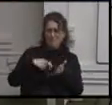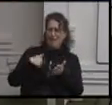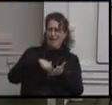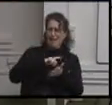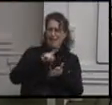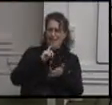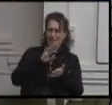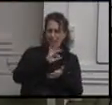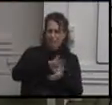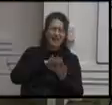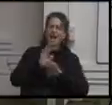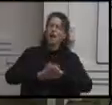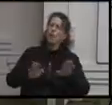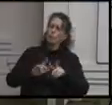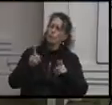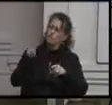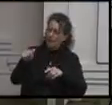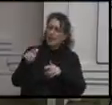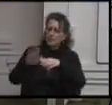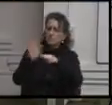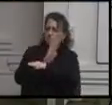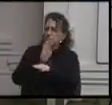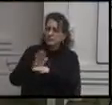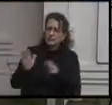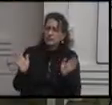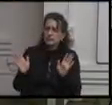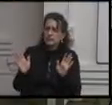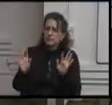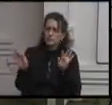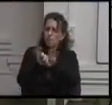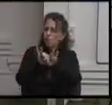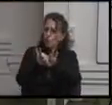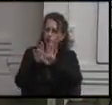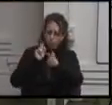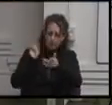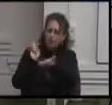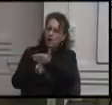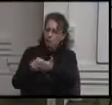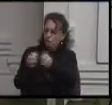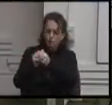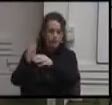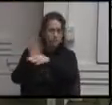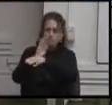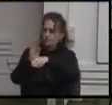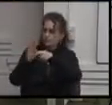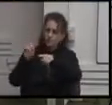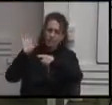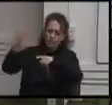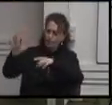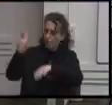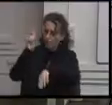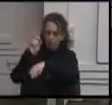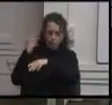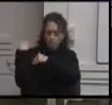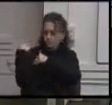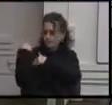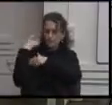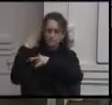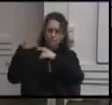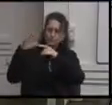So. It's a real business, and it's something that's been going on for years. But yeah, and so it's